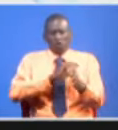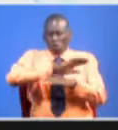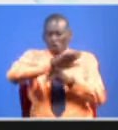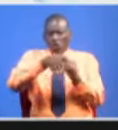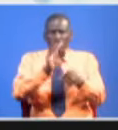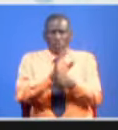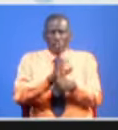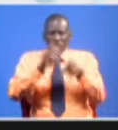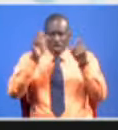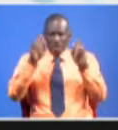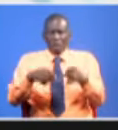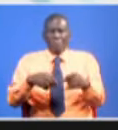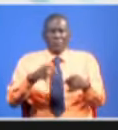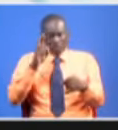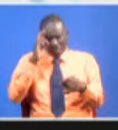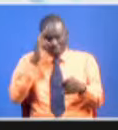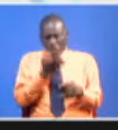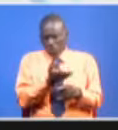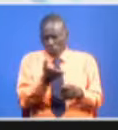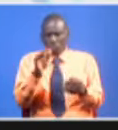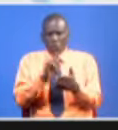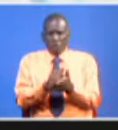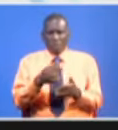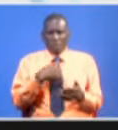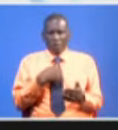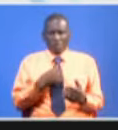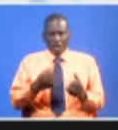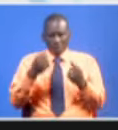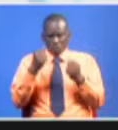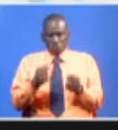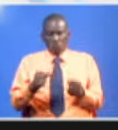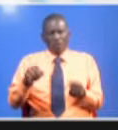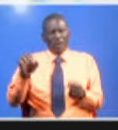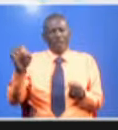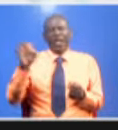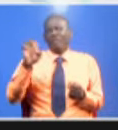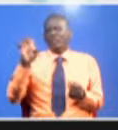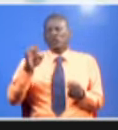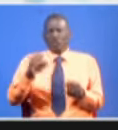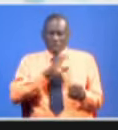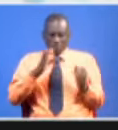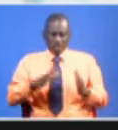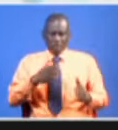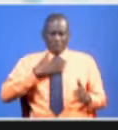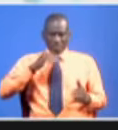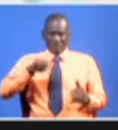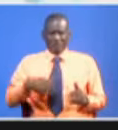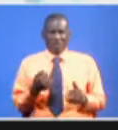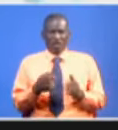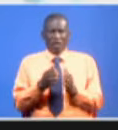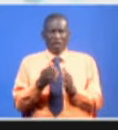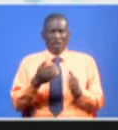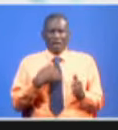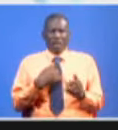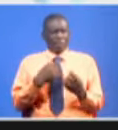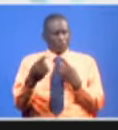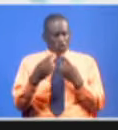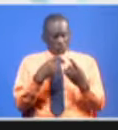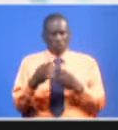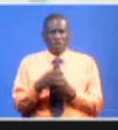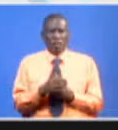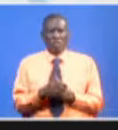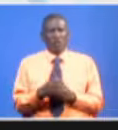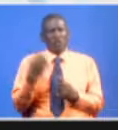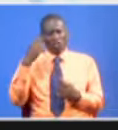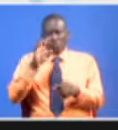And I must keep reminding you that I am a strong evangelical Christian myself, and I have been speaking for